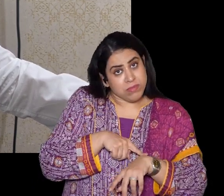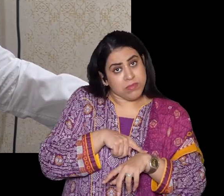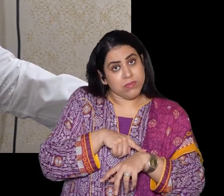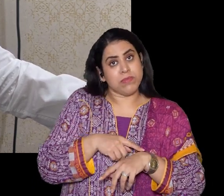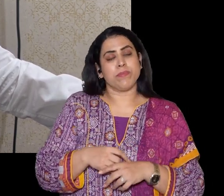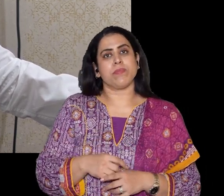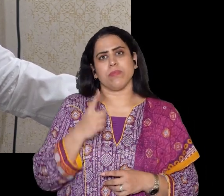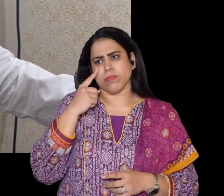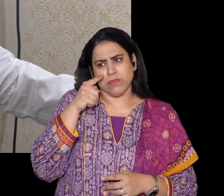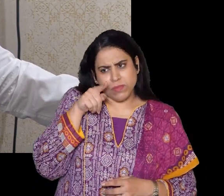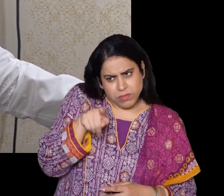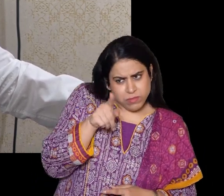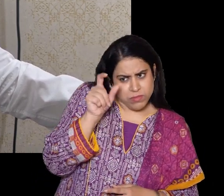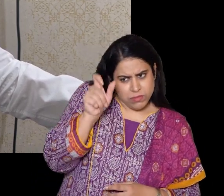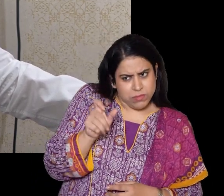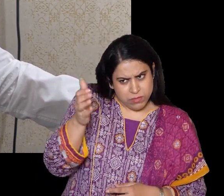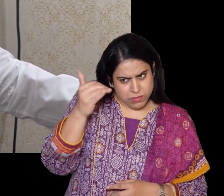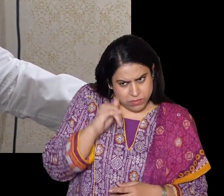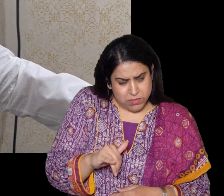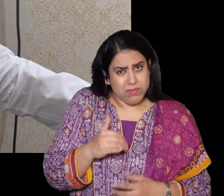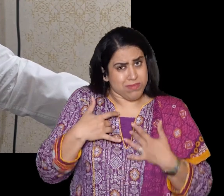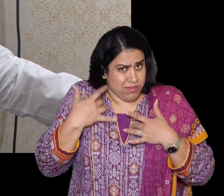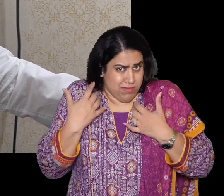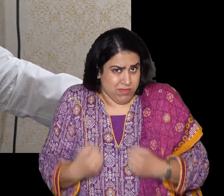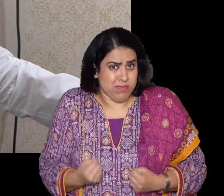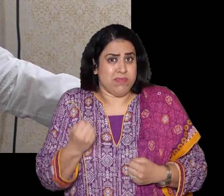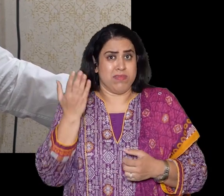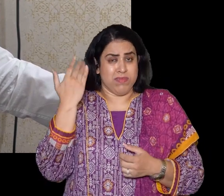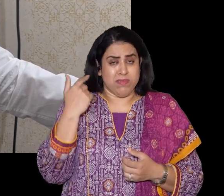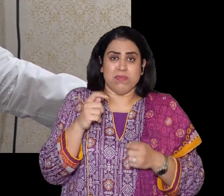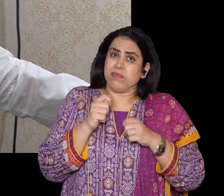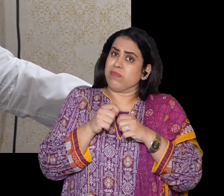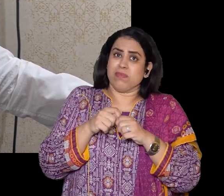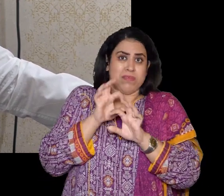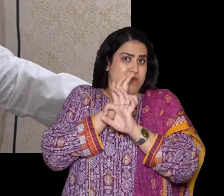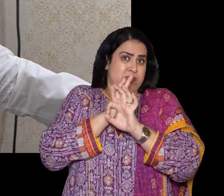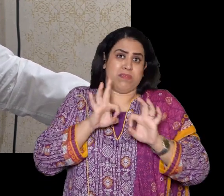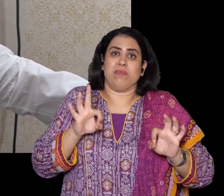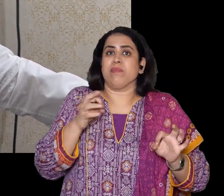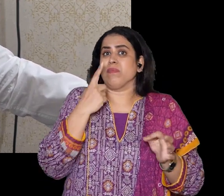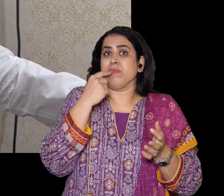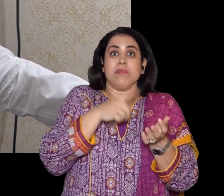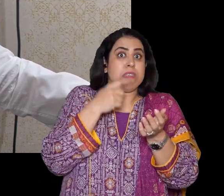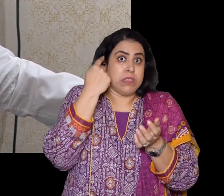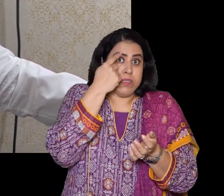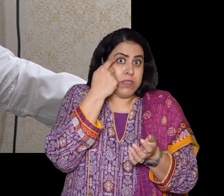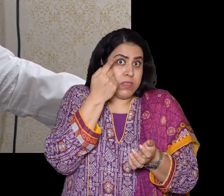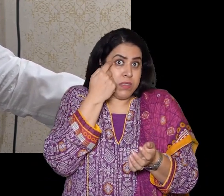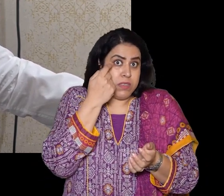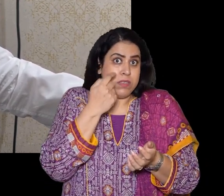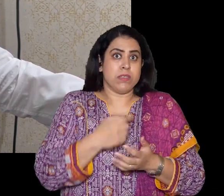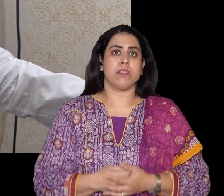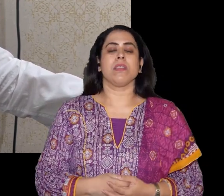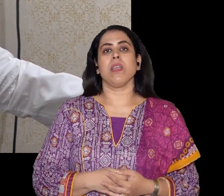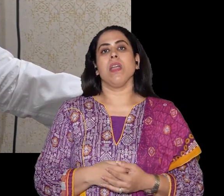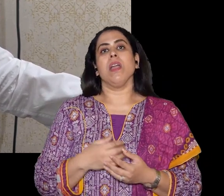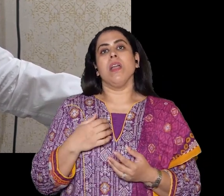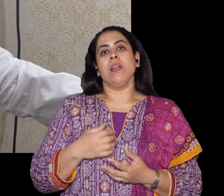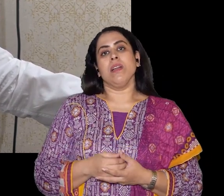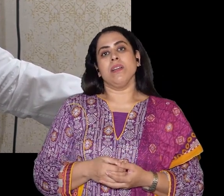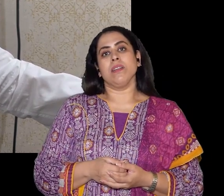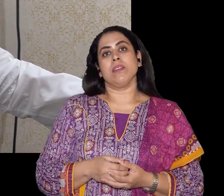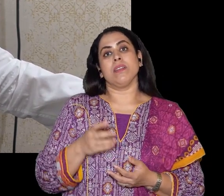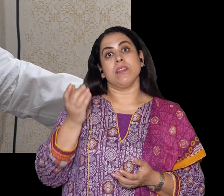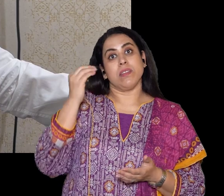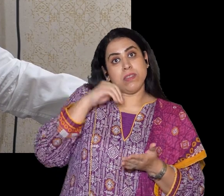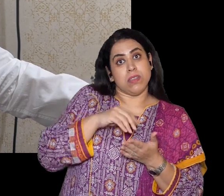that time, those patients would already have had developed abnormal blood vessels at the back of the eye,